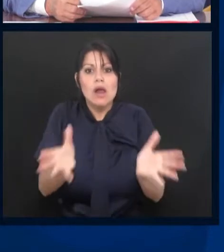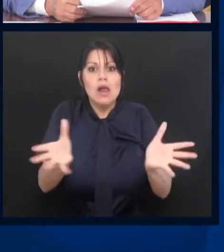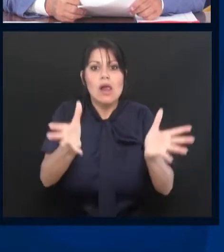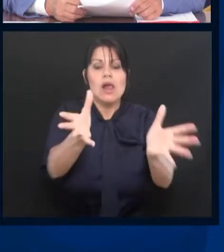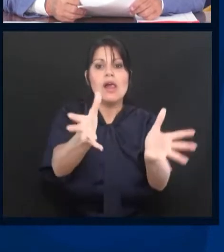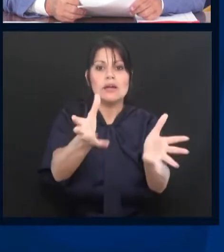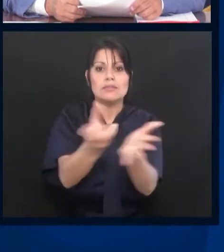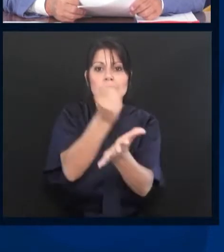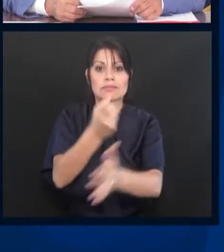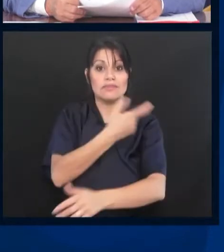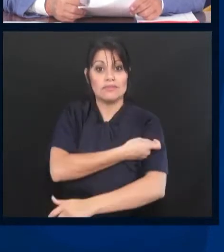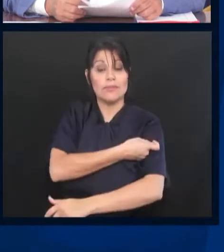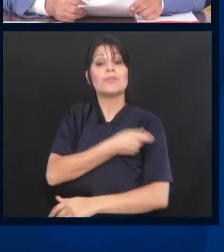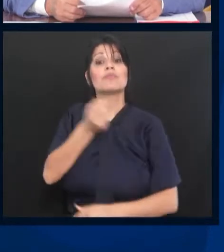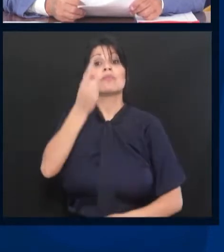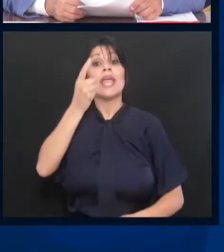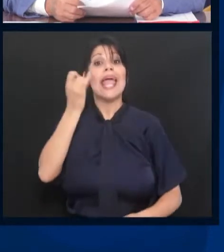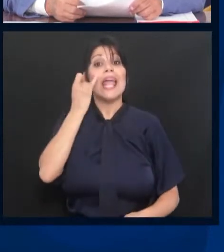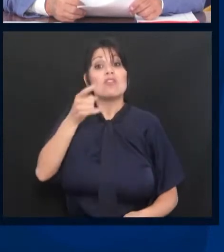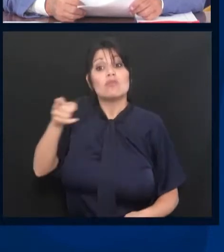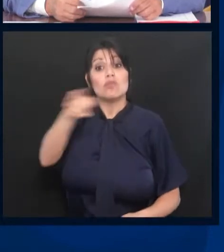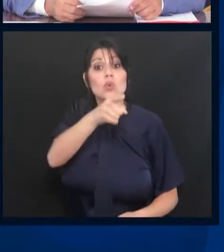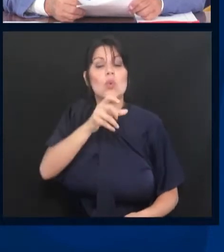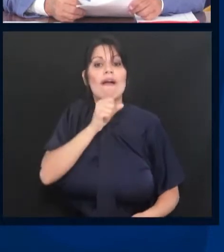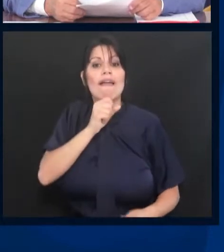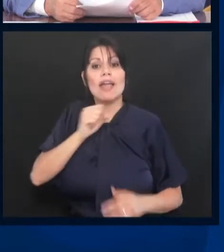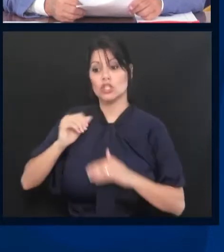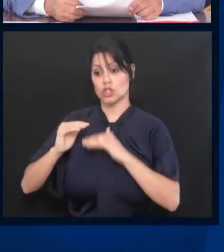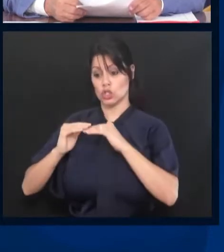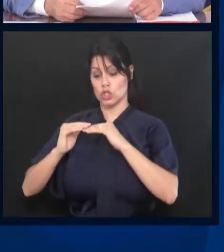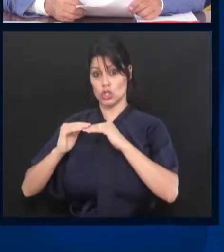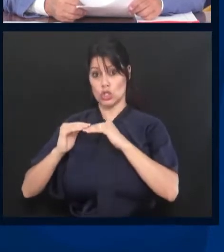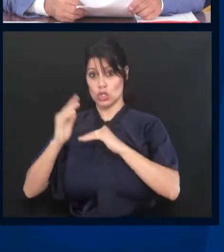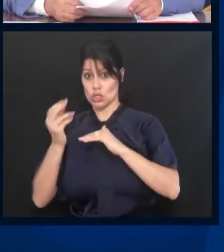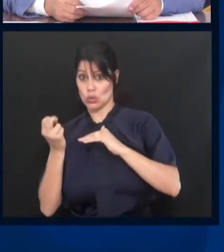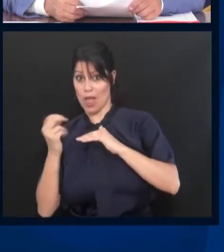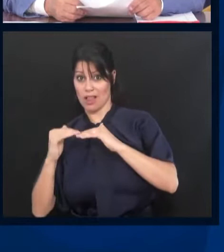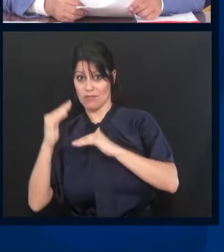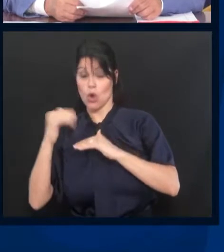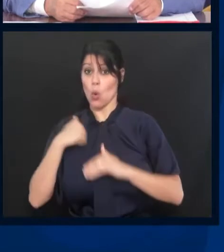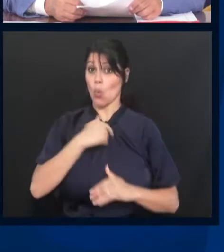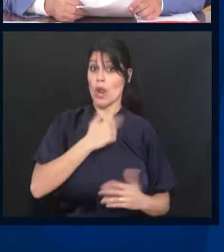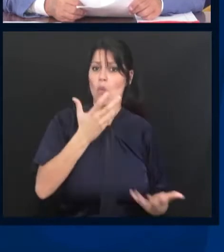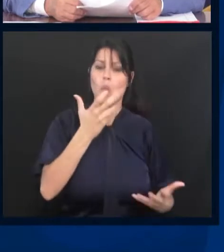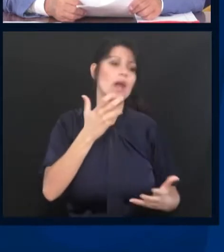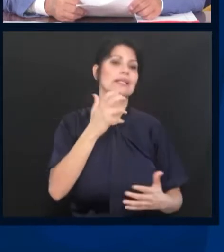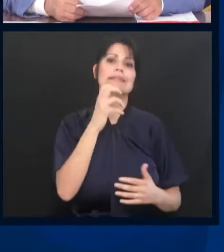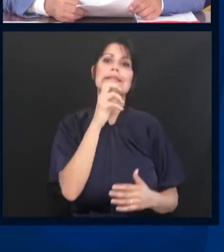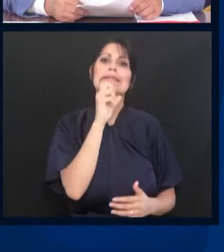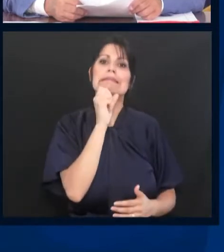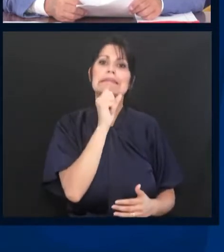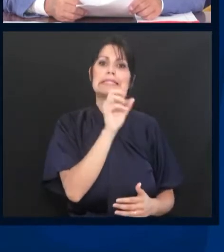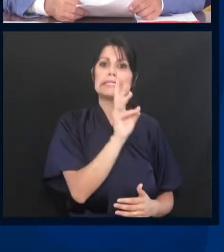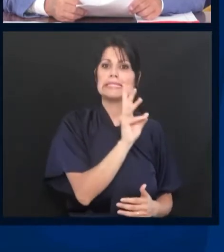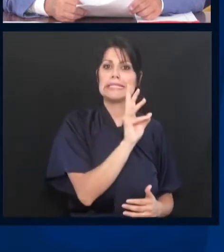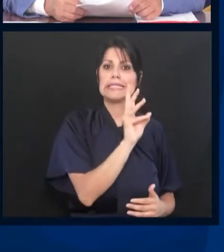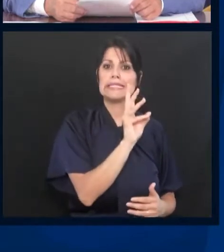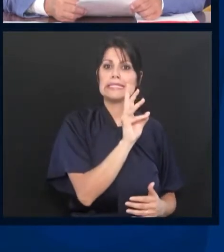the folks that are 12 and older, remember we targeted 65. We wanted to get to 65 really badly. We're